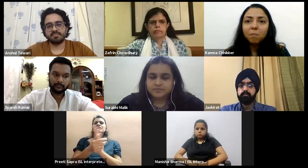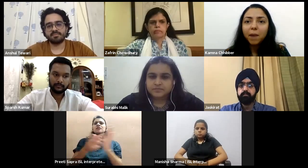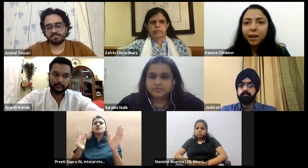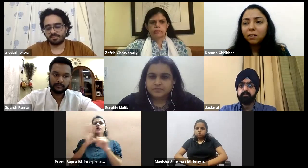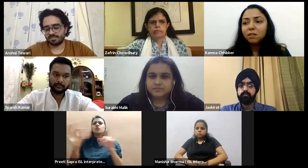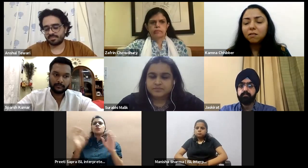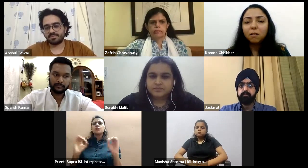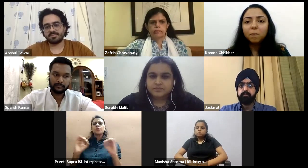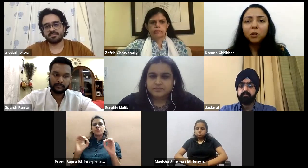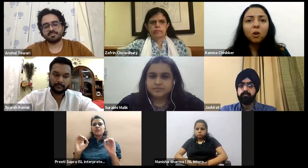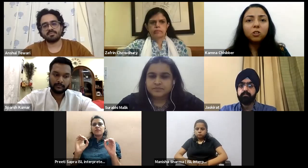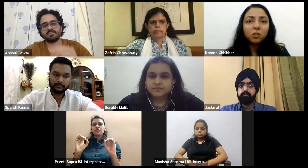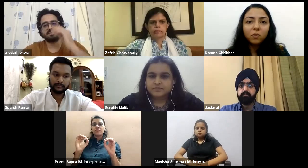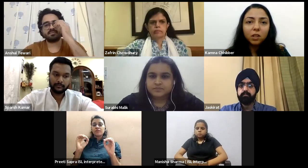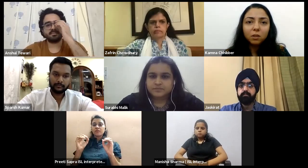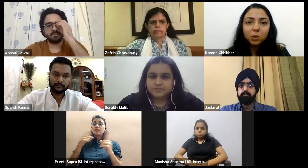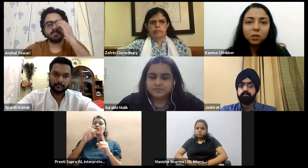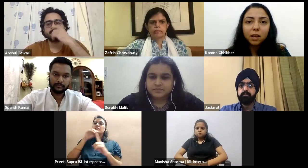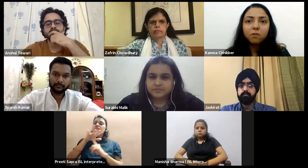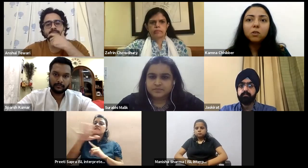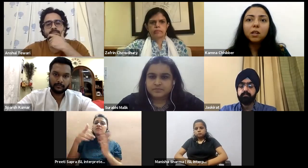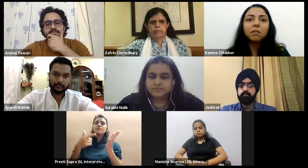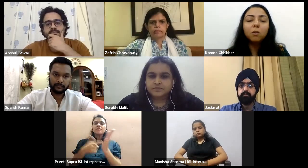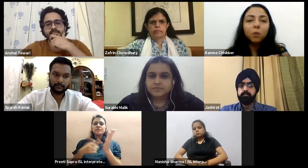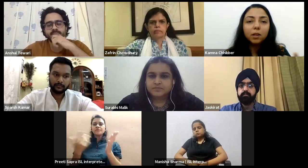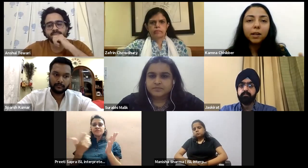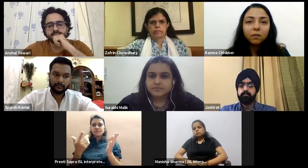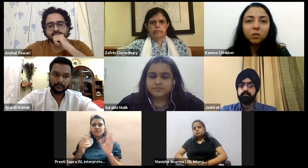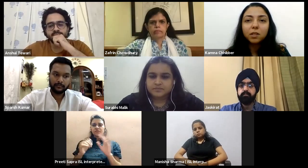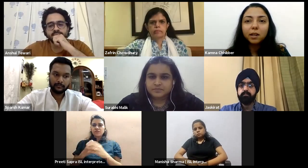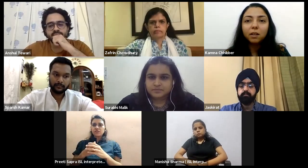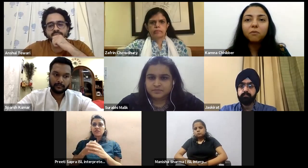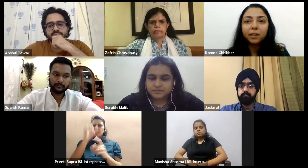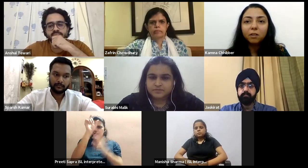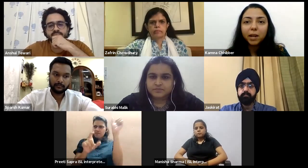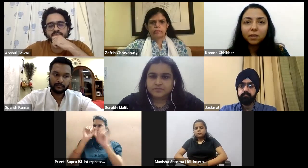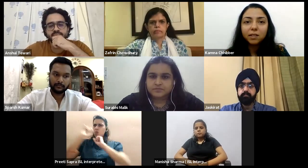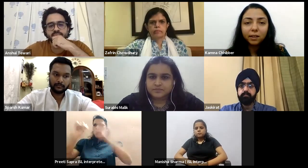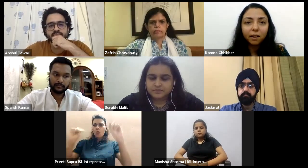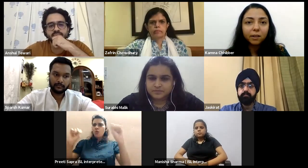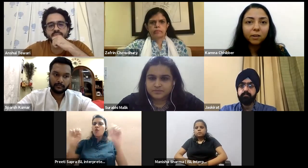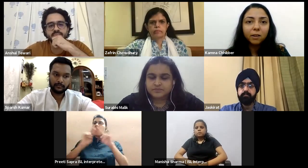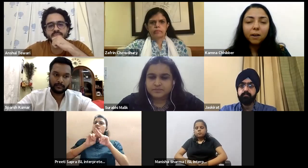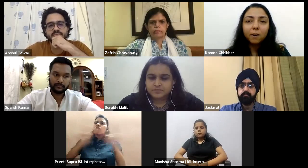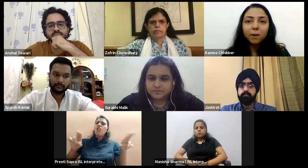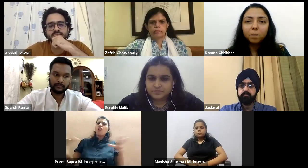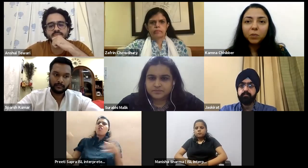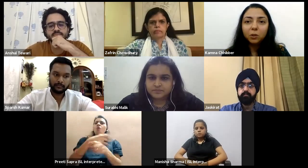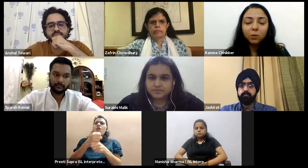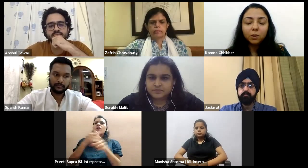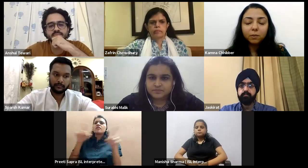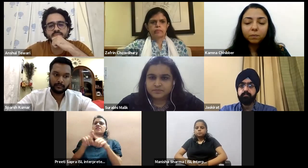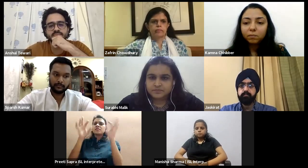The impact is not just on the individual self. You're looking at the whole collective, which is getting affected by this entire,